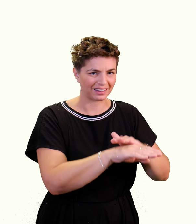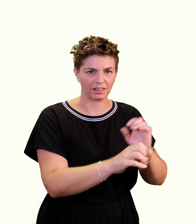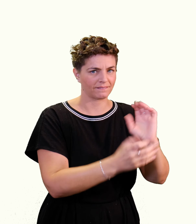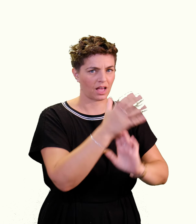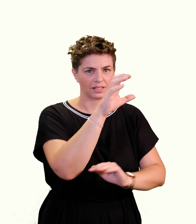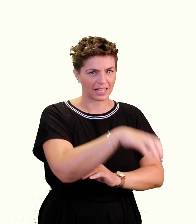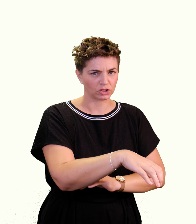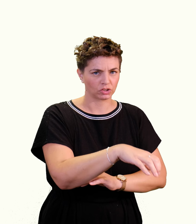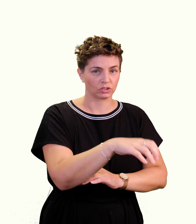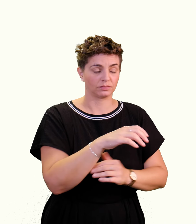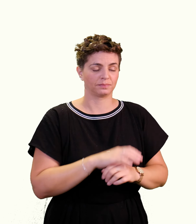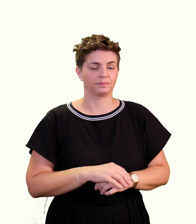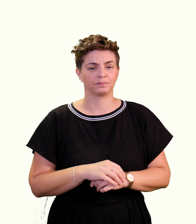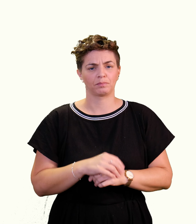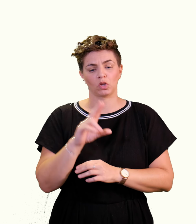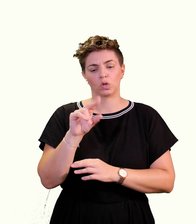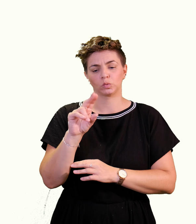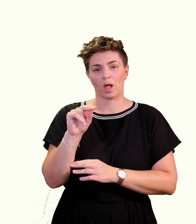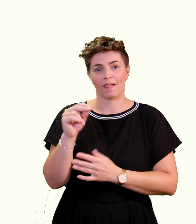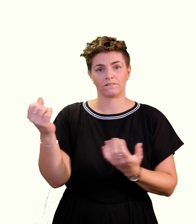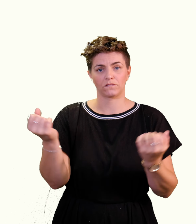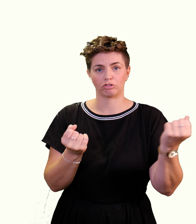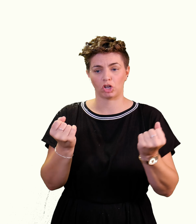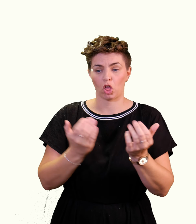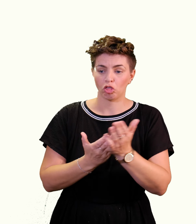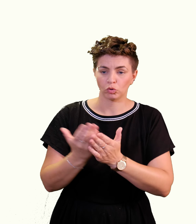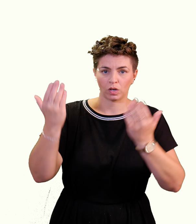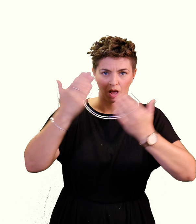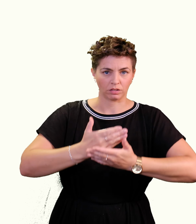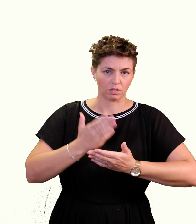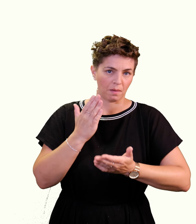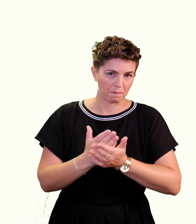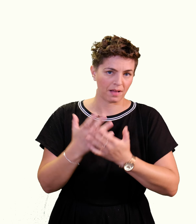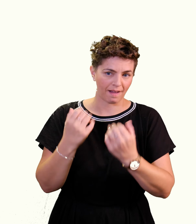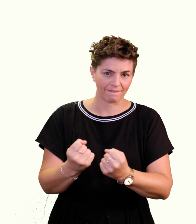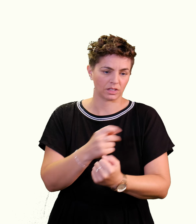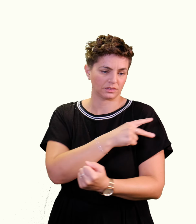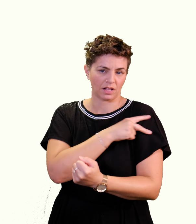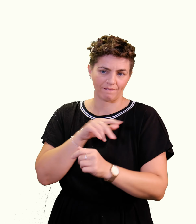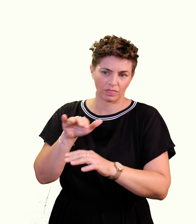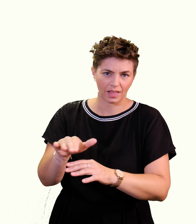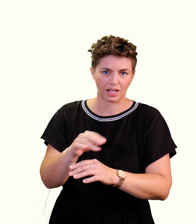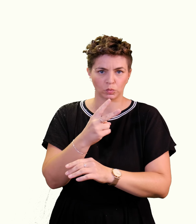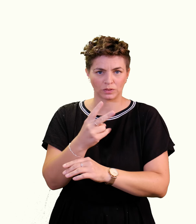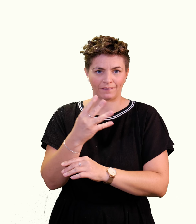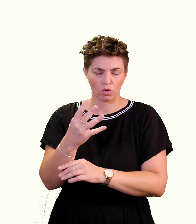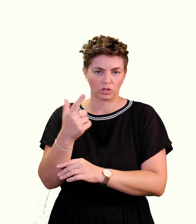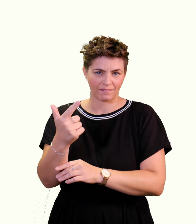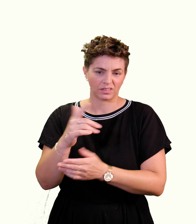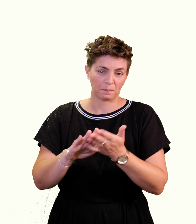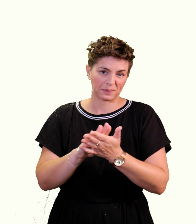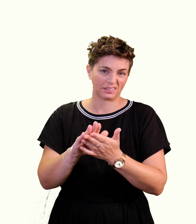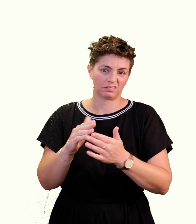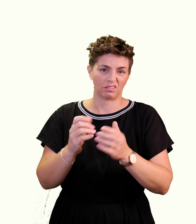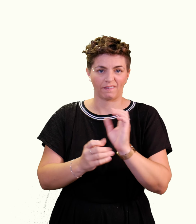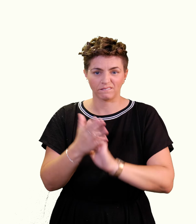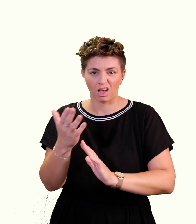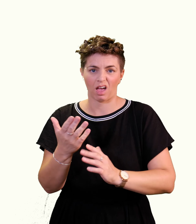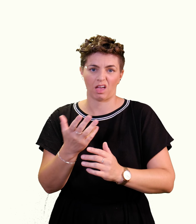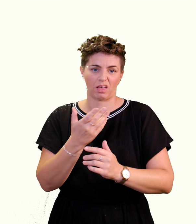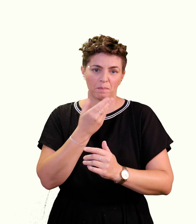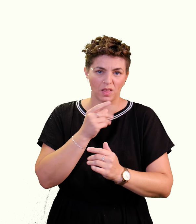30 are on call or retained. 12 of those overnight are crewed 24-7. So people are actually